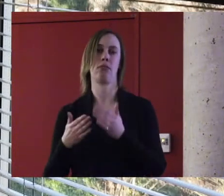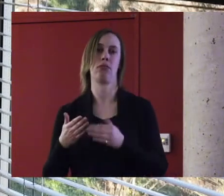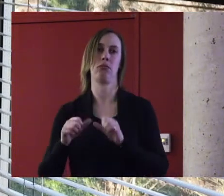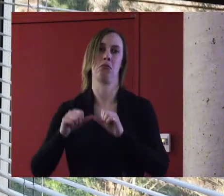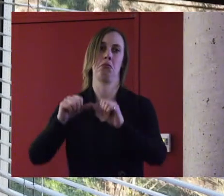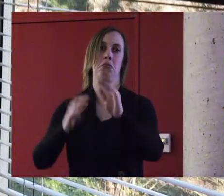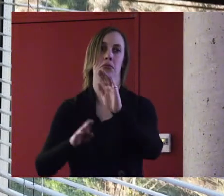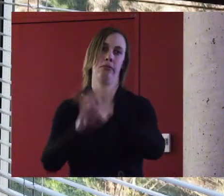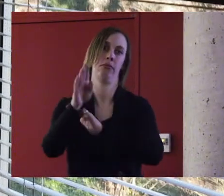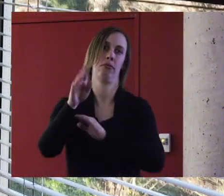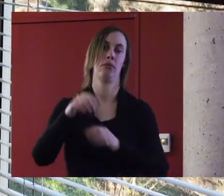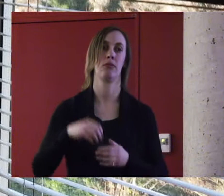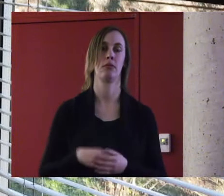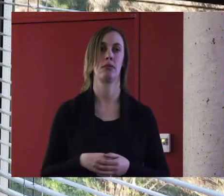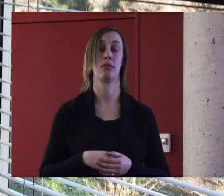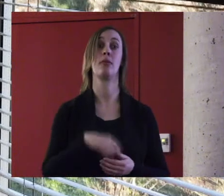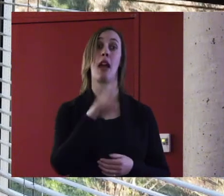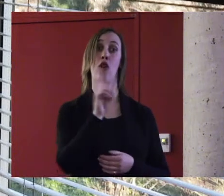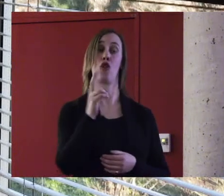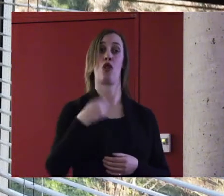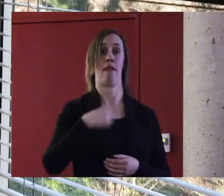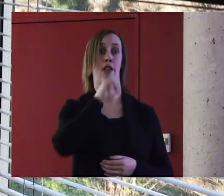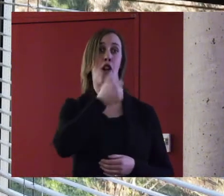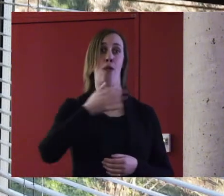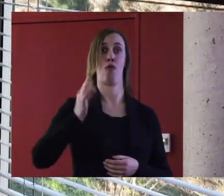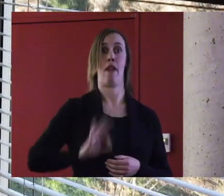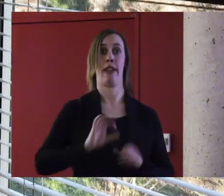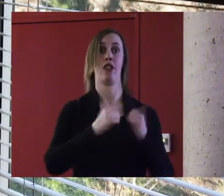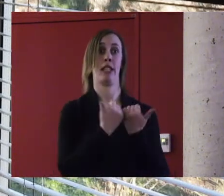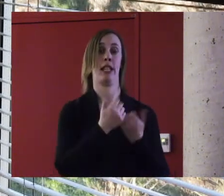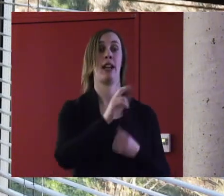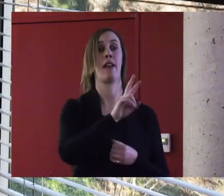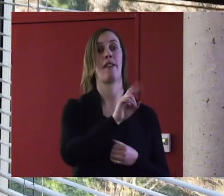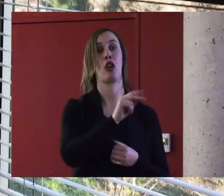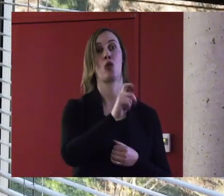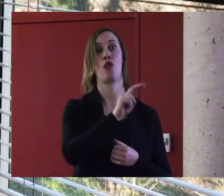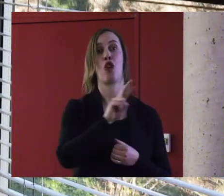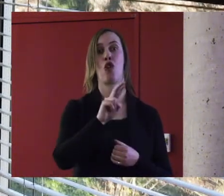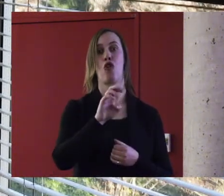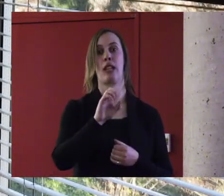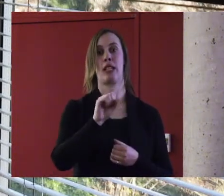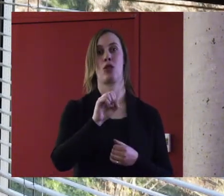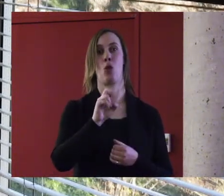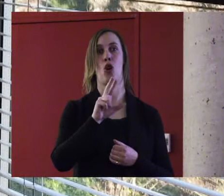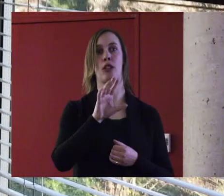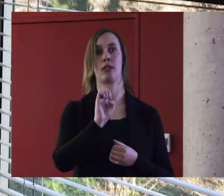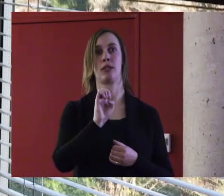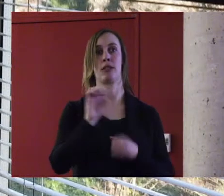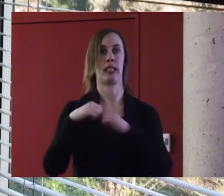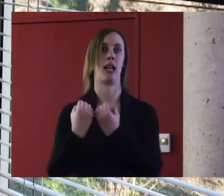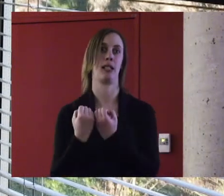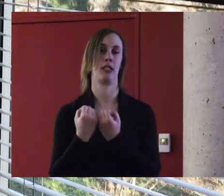have a nonprofit agency, Vancouver Resource Society. VRS has established over